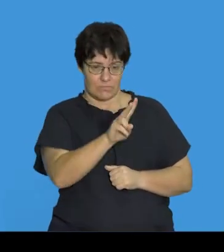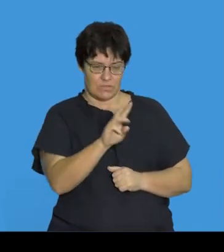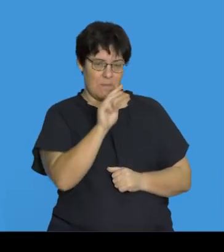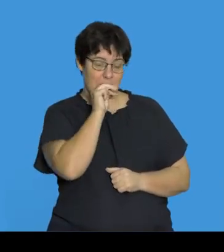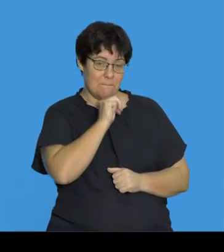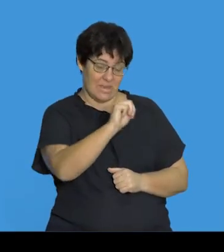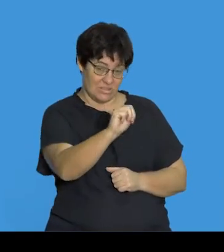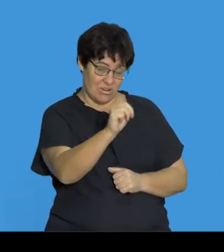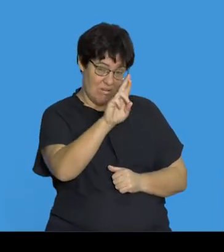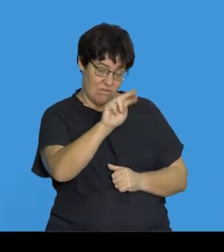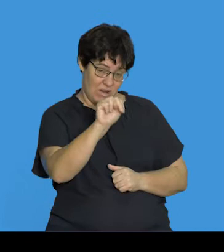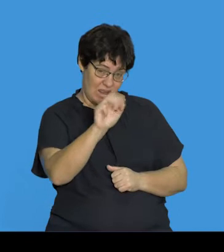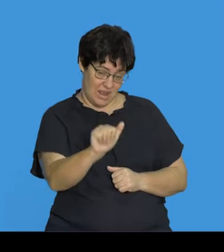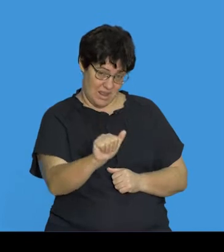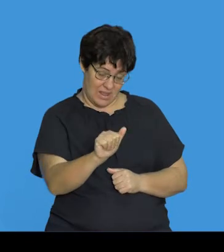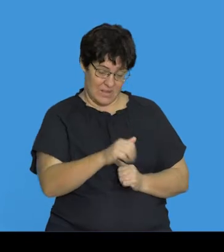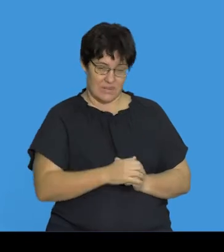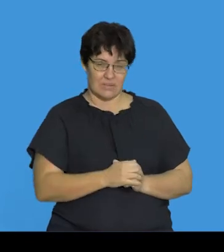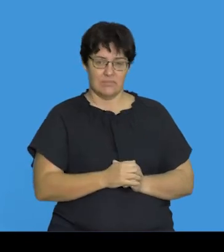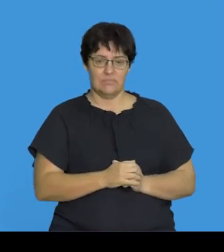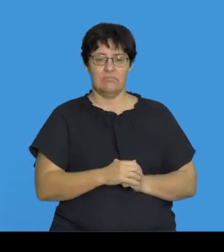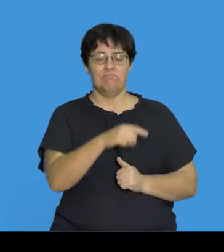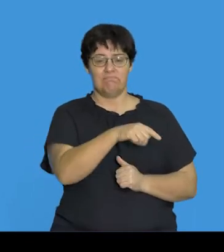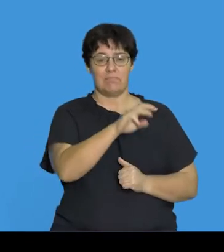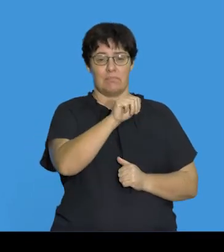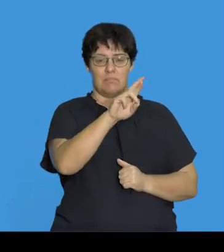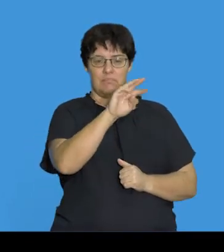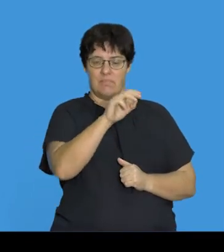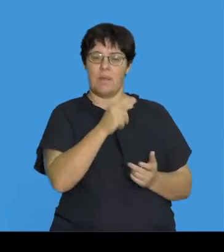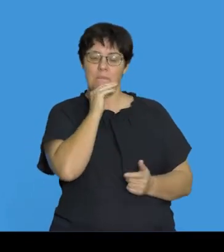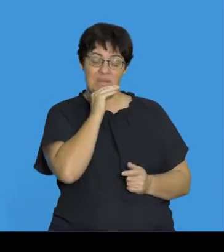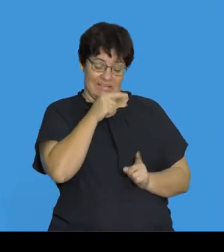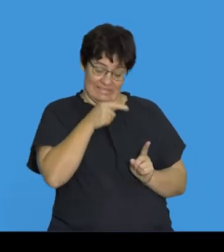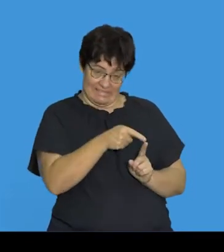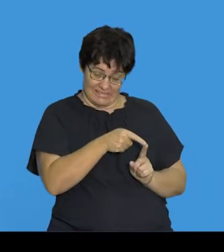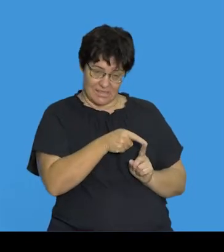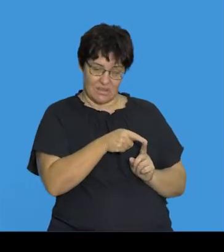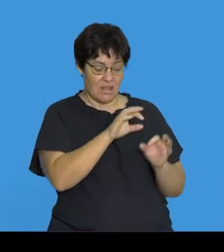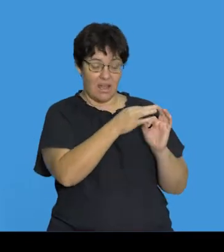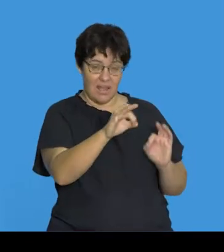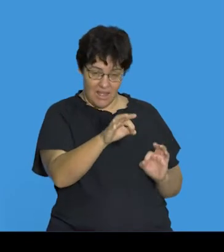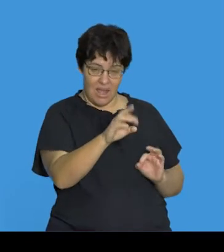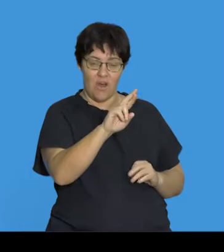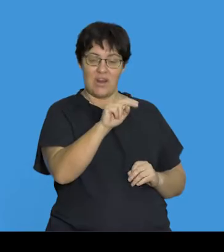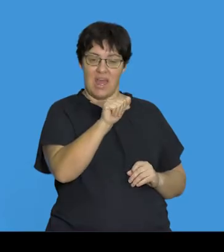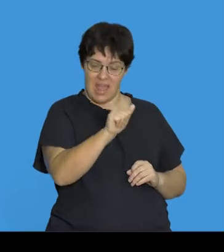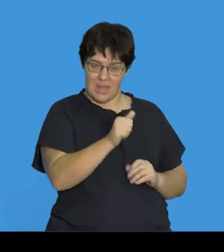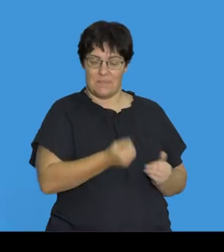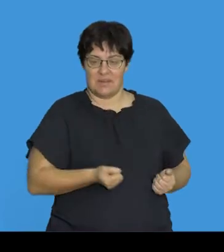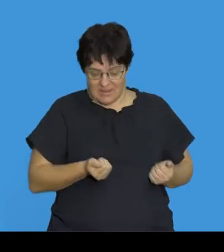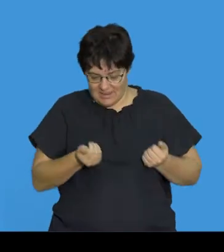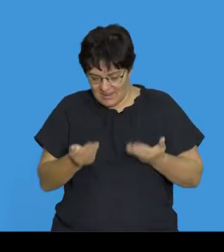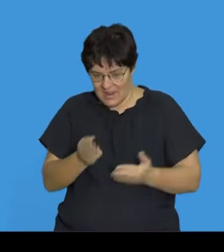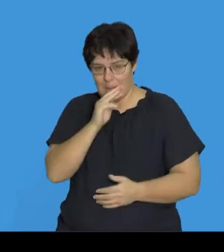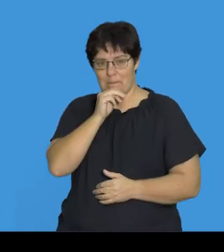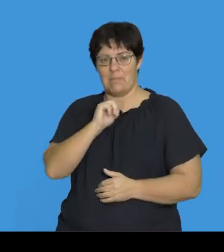we look at messenger RNA, the term messenger RNA refers to the ability of this strand of RNA to carry